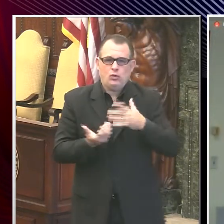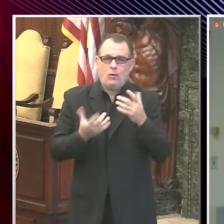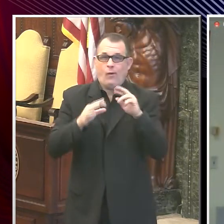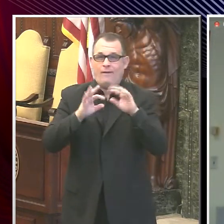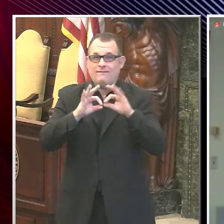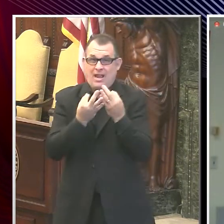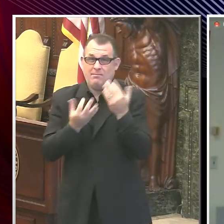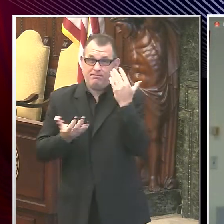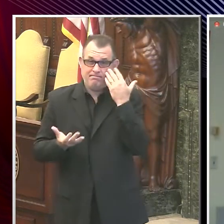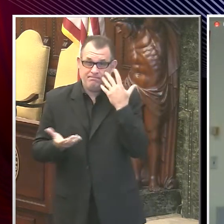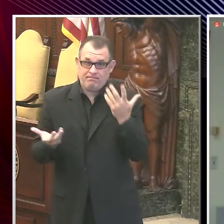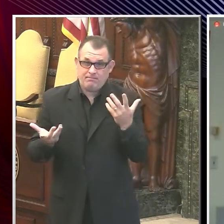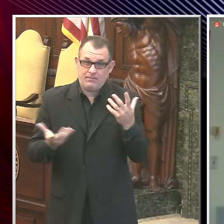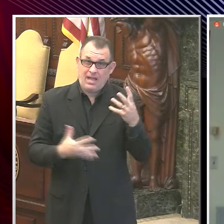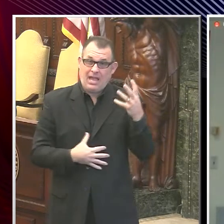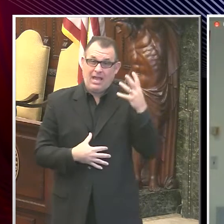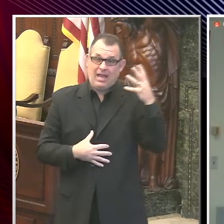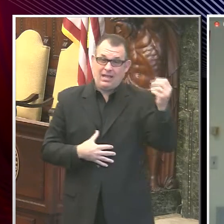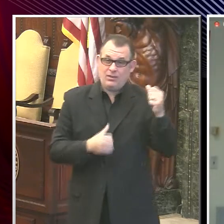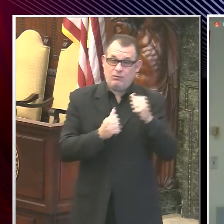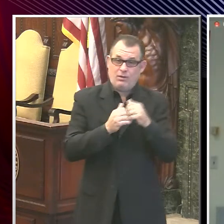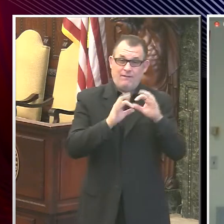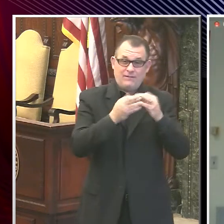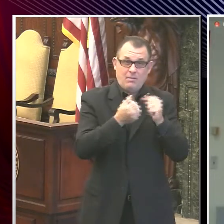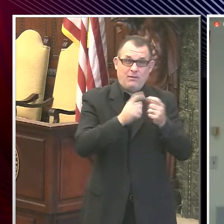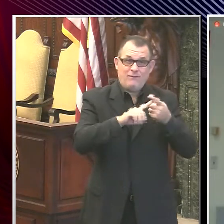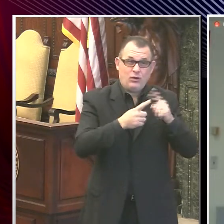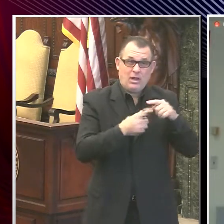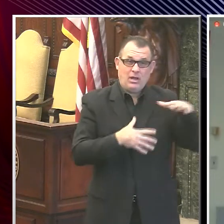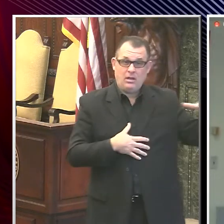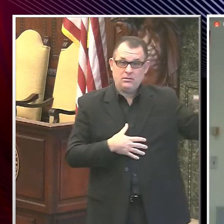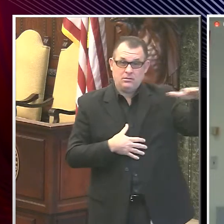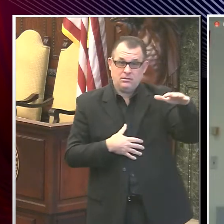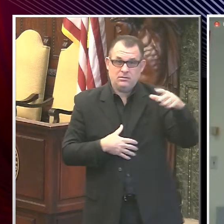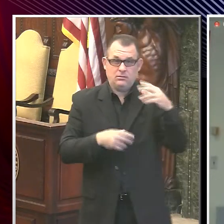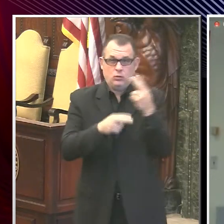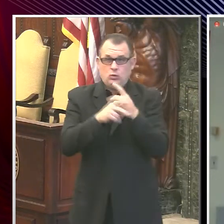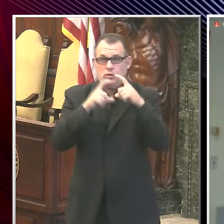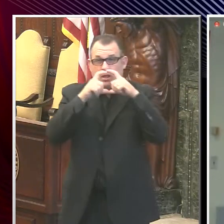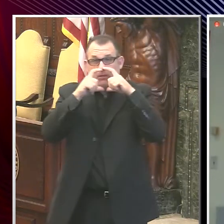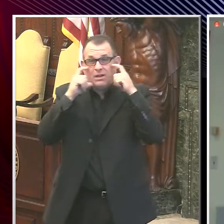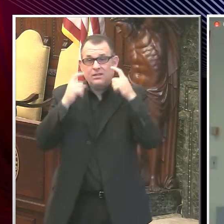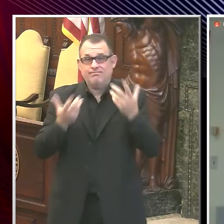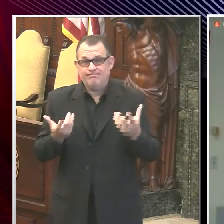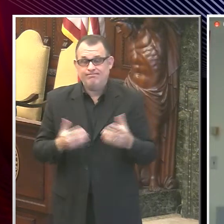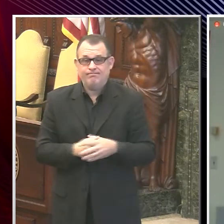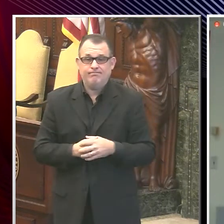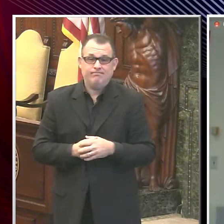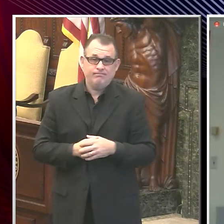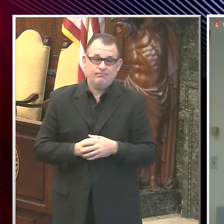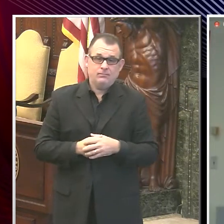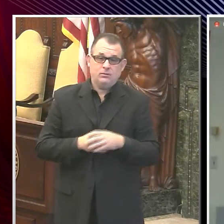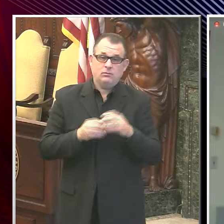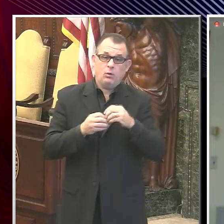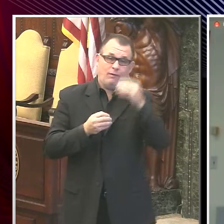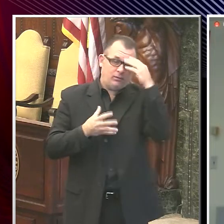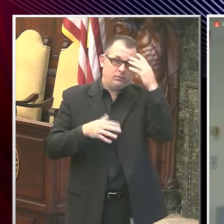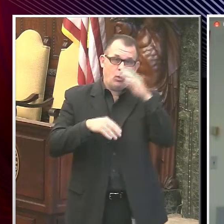household, even if it's your relatives and friends, wear a mask. That's a high-risk situation. More information on all this is on our website,